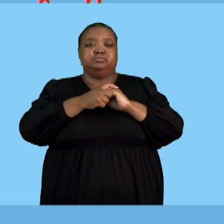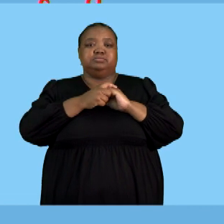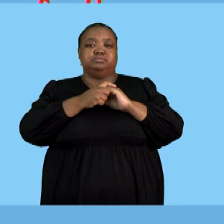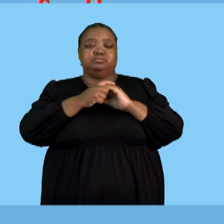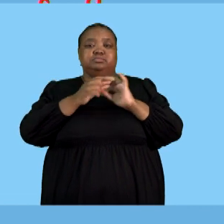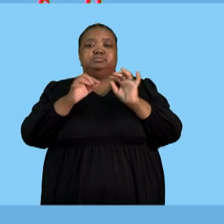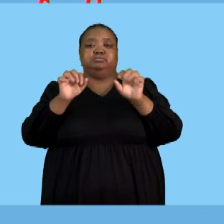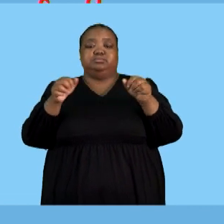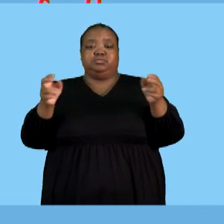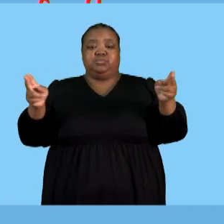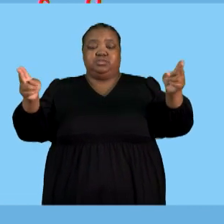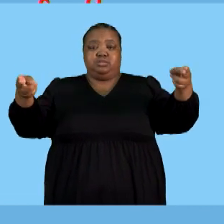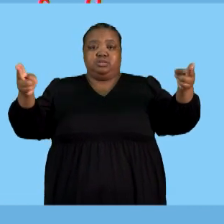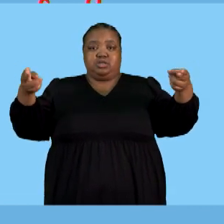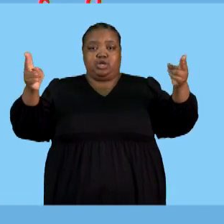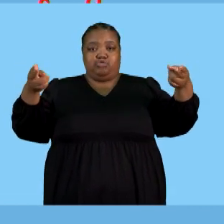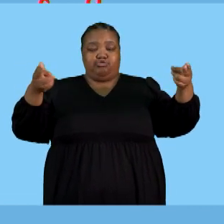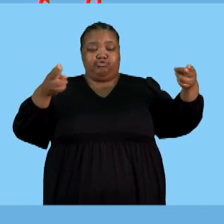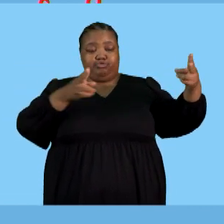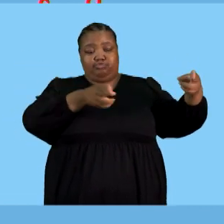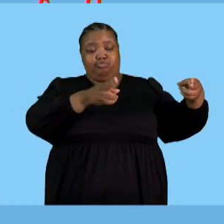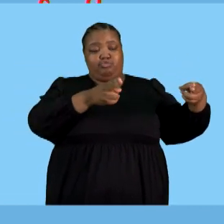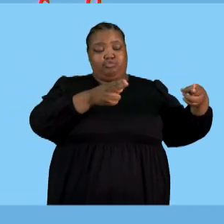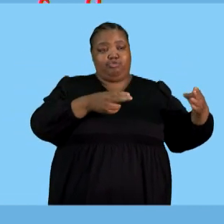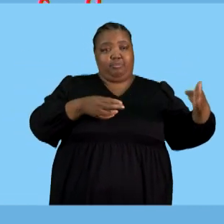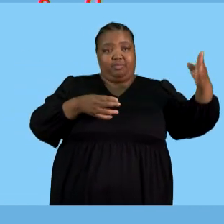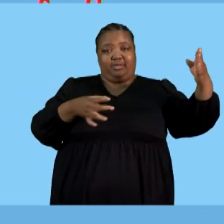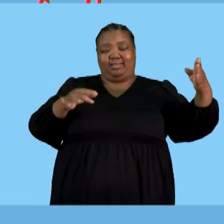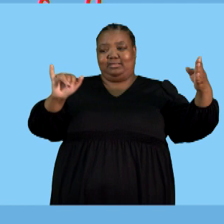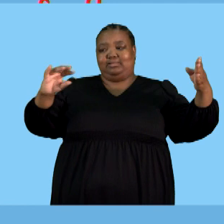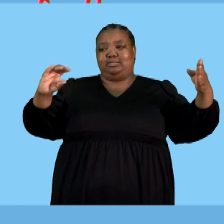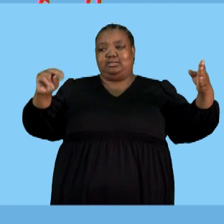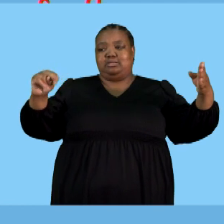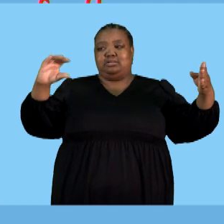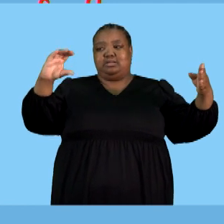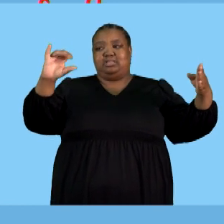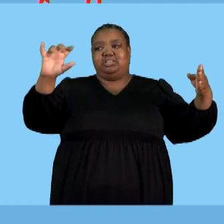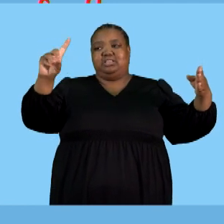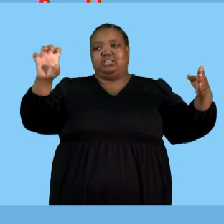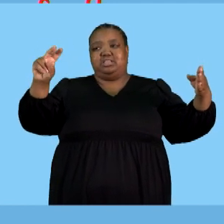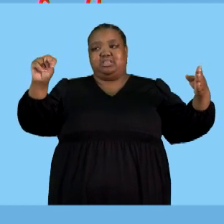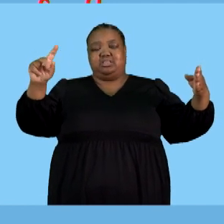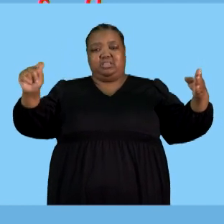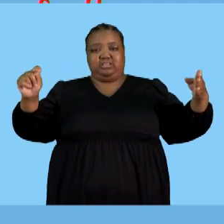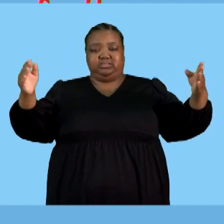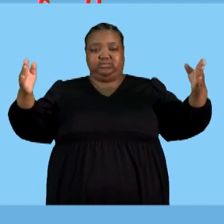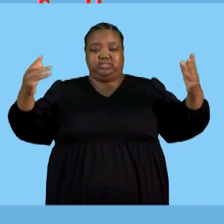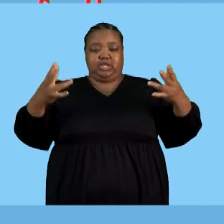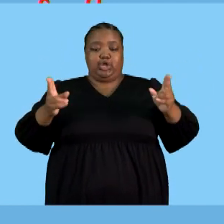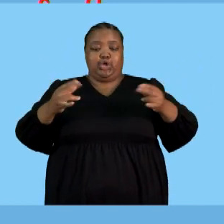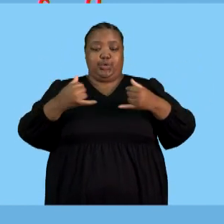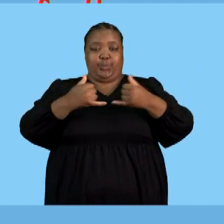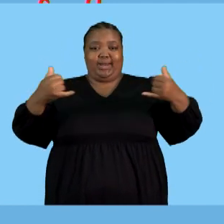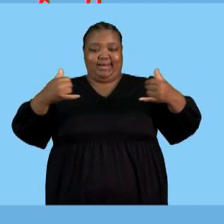Now, the angle between the normal and the incident ray, what do we then call it? So that normal line that is